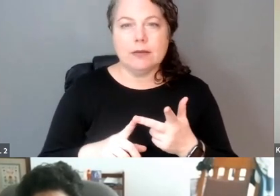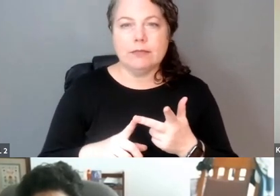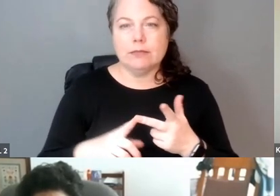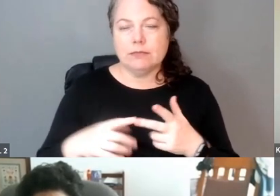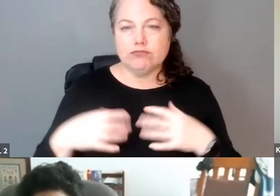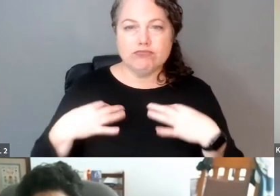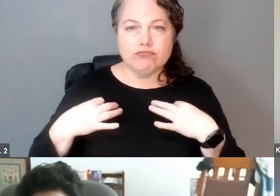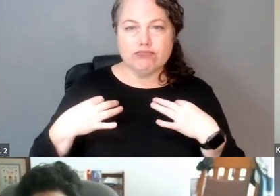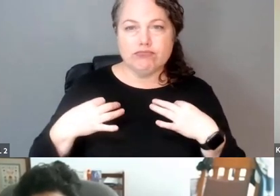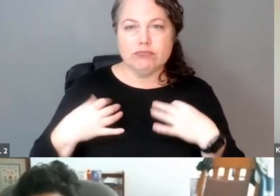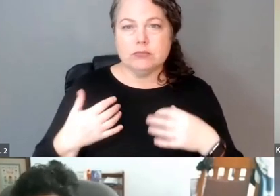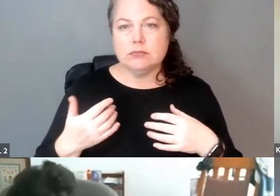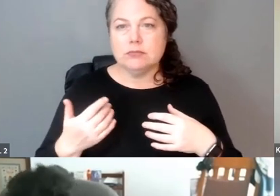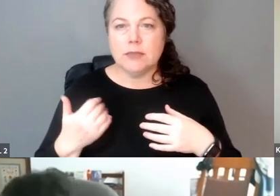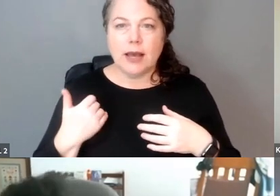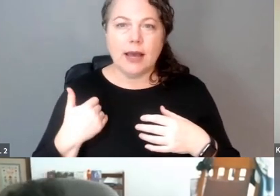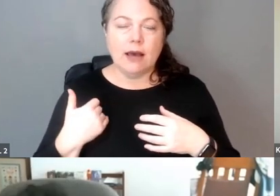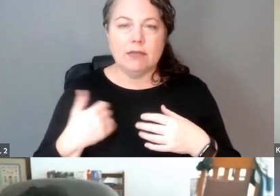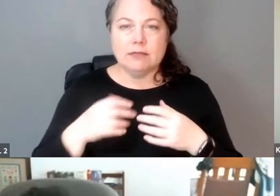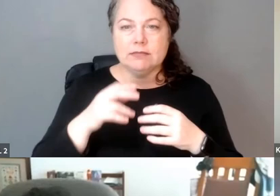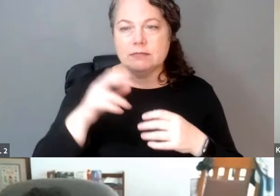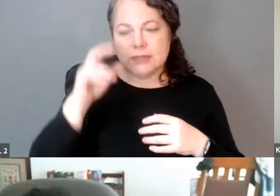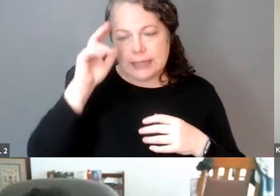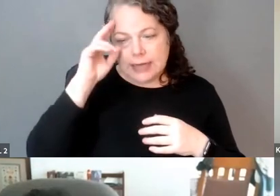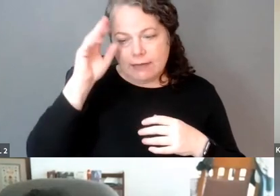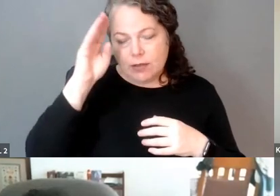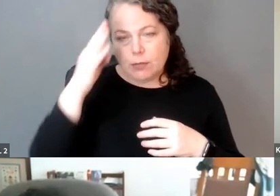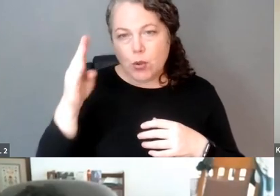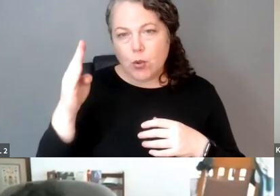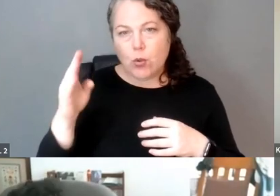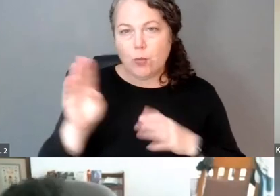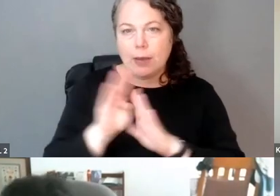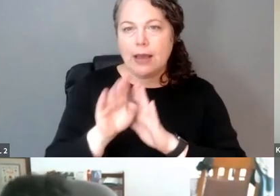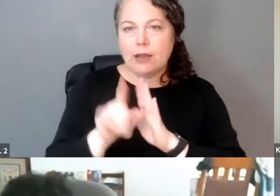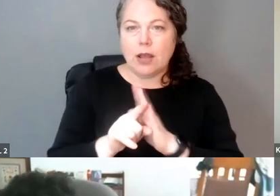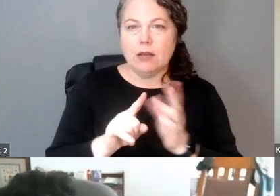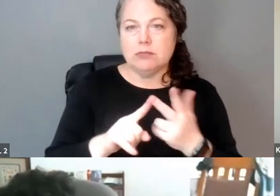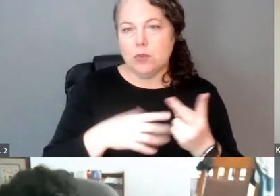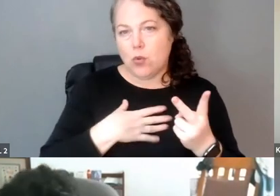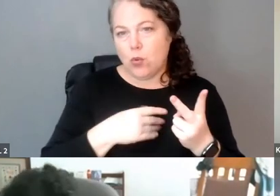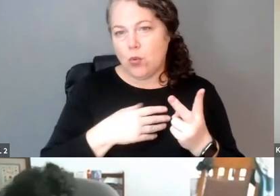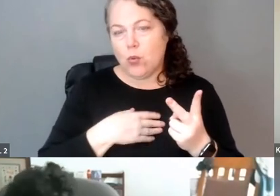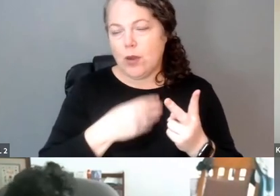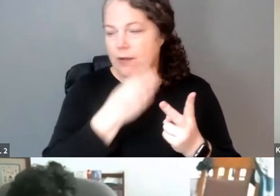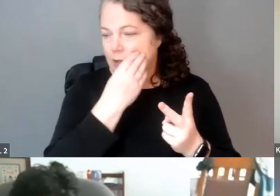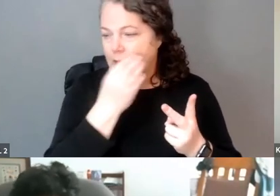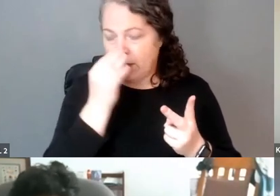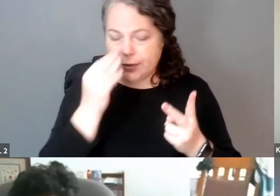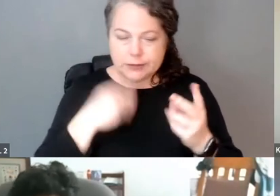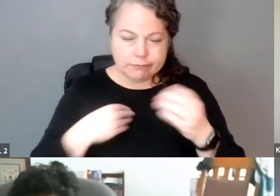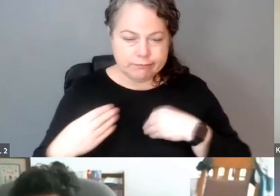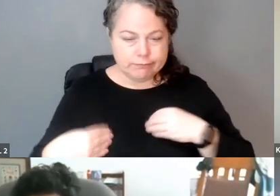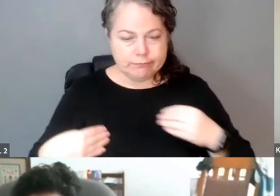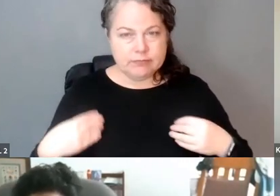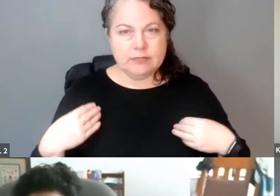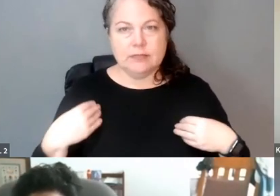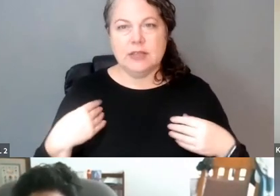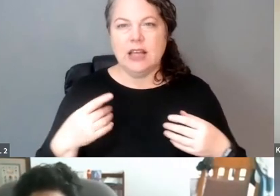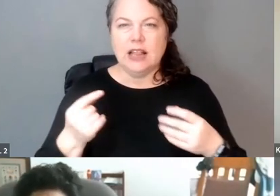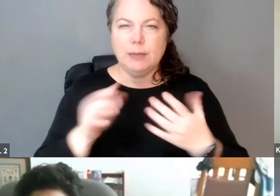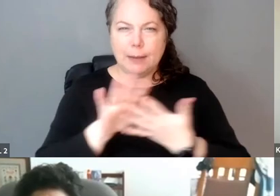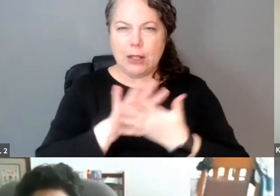blouse that has navy blue in the background and then white flowers on it. And it's kind of blurred, but